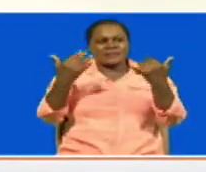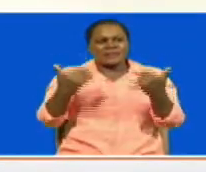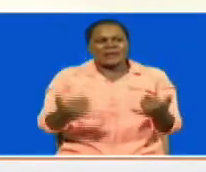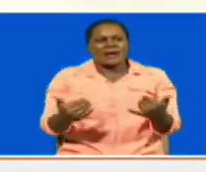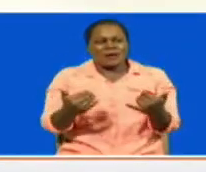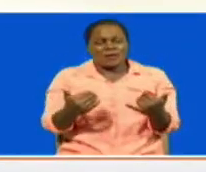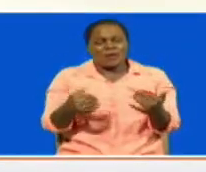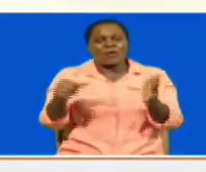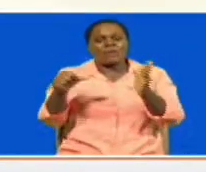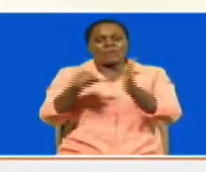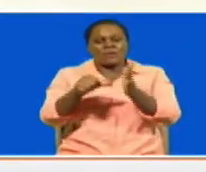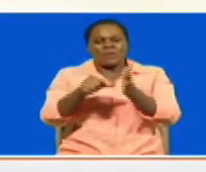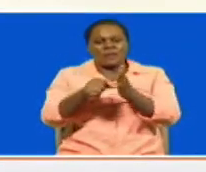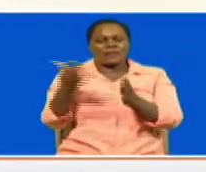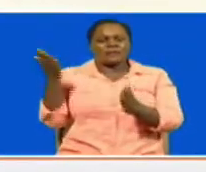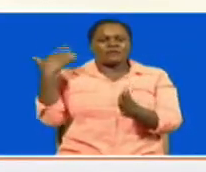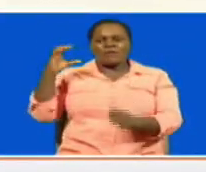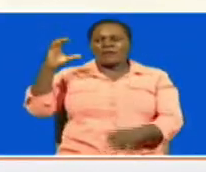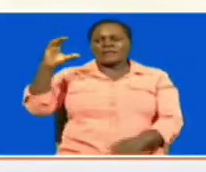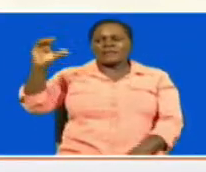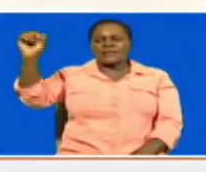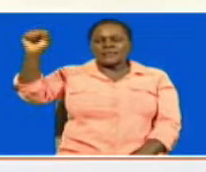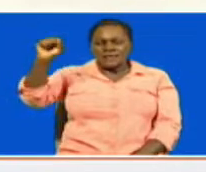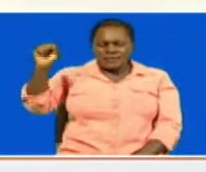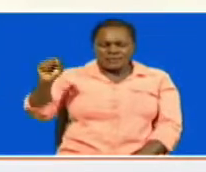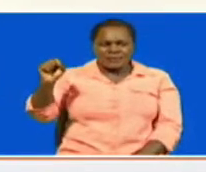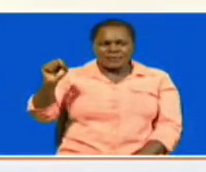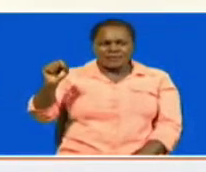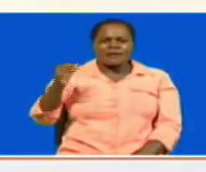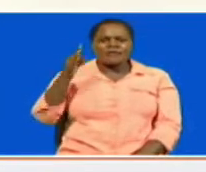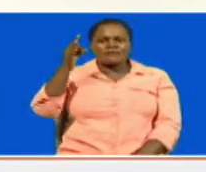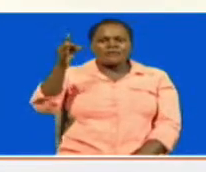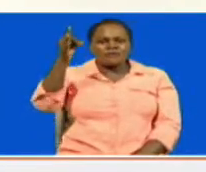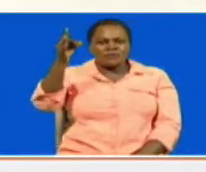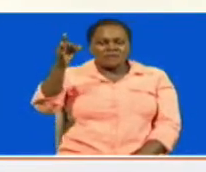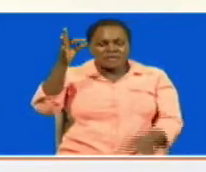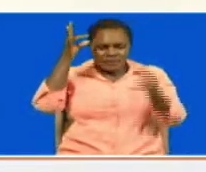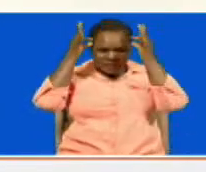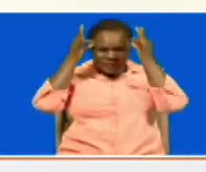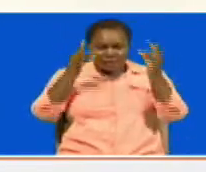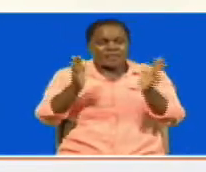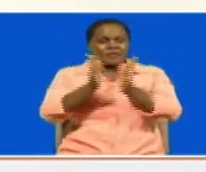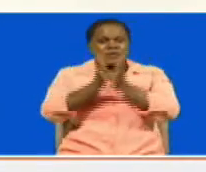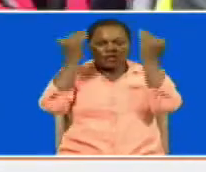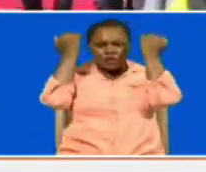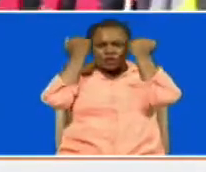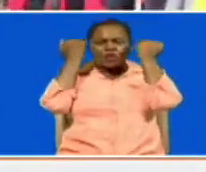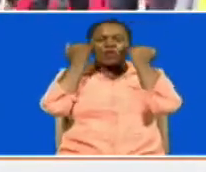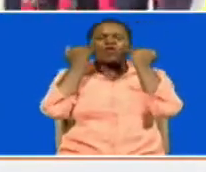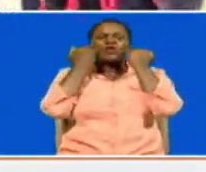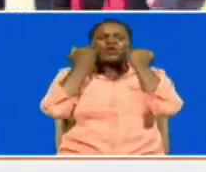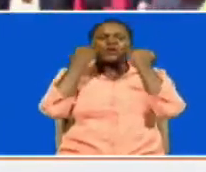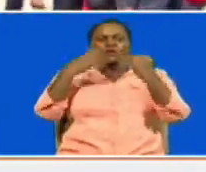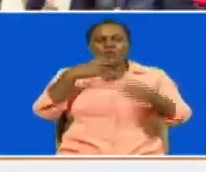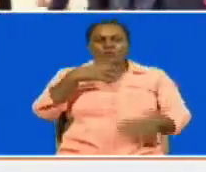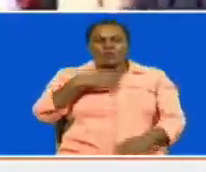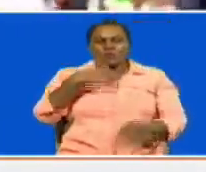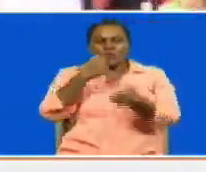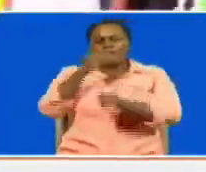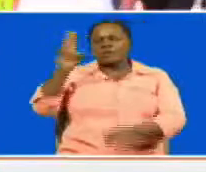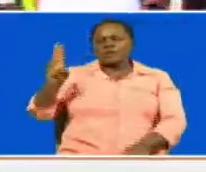hunt is on. Some former cabinet secretaries, their fate might finally be determined by the courts. Retired President Uhuru